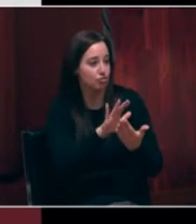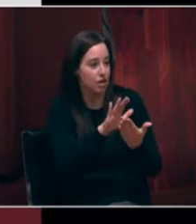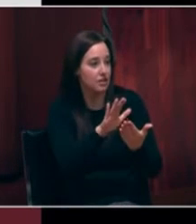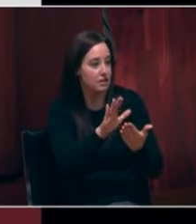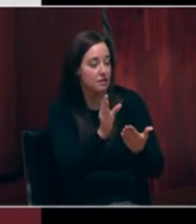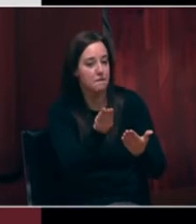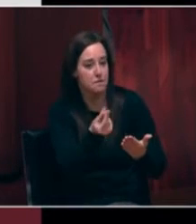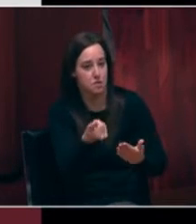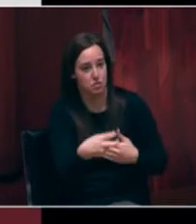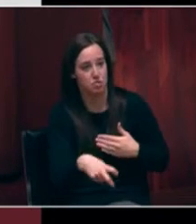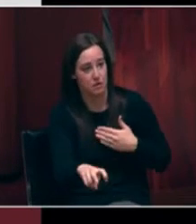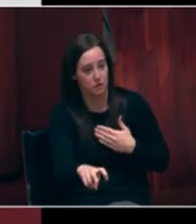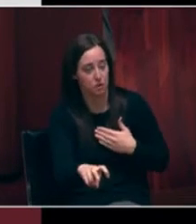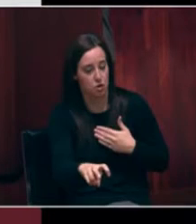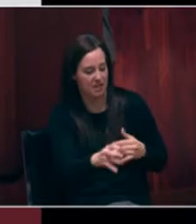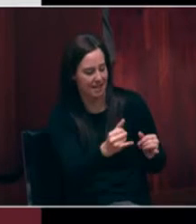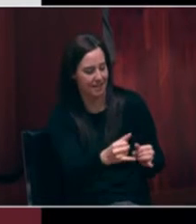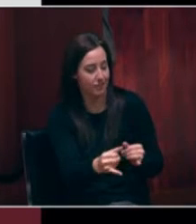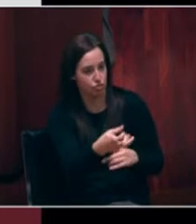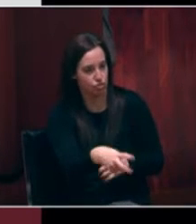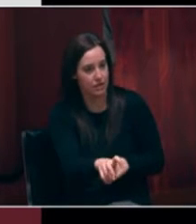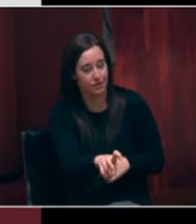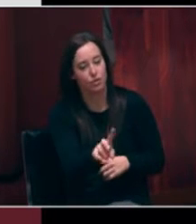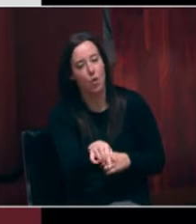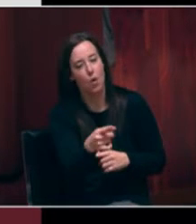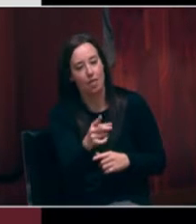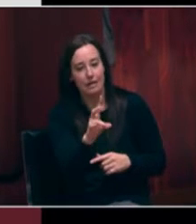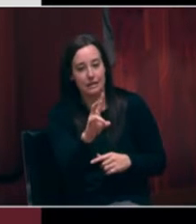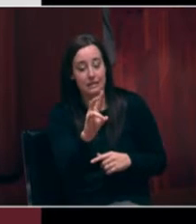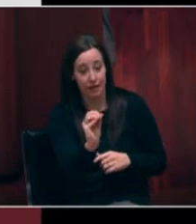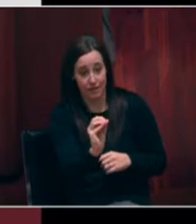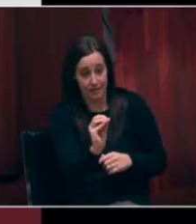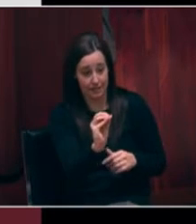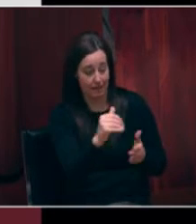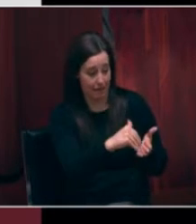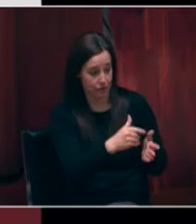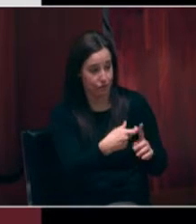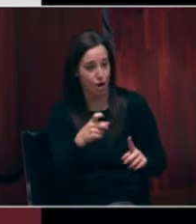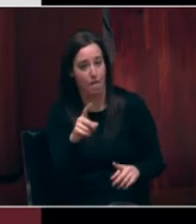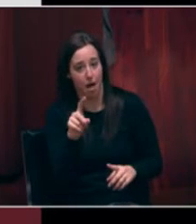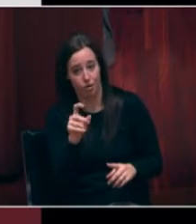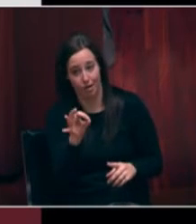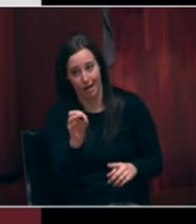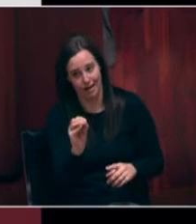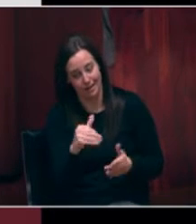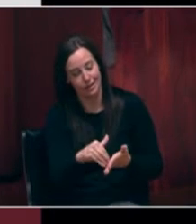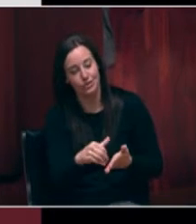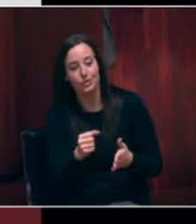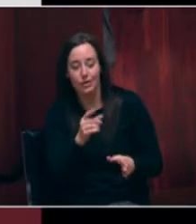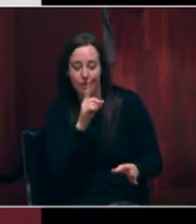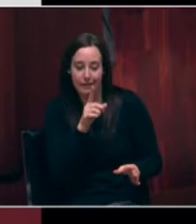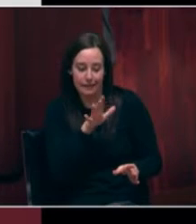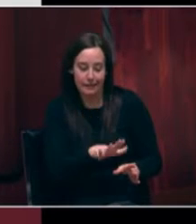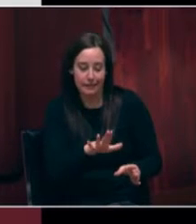the transfers, the individual transfers, only 70,000 out of 190,000. So essentially we've got